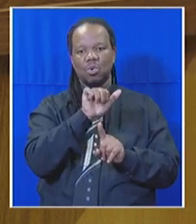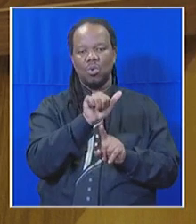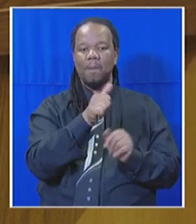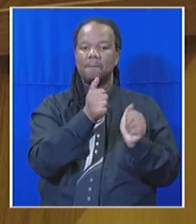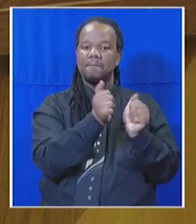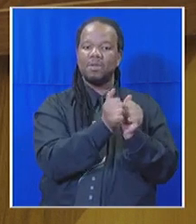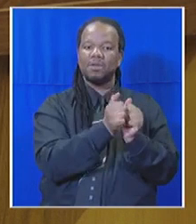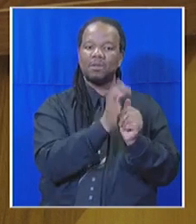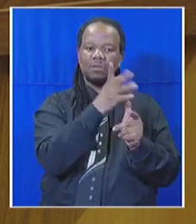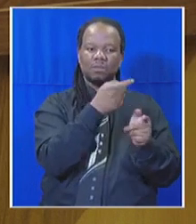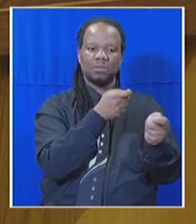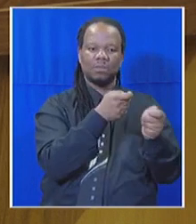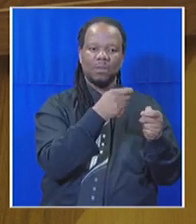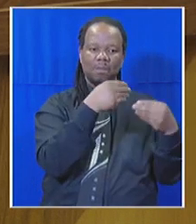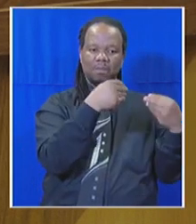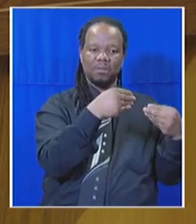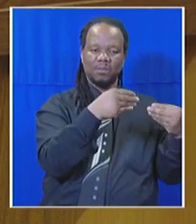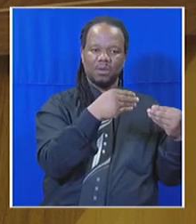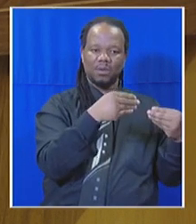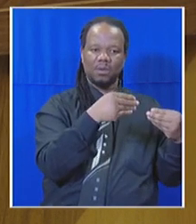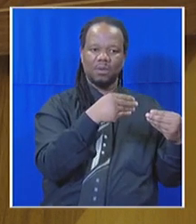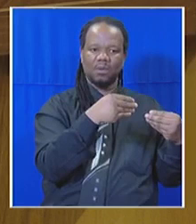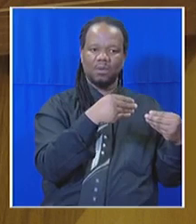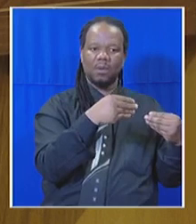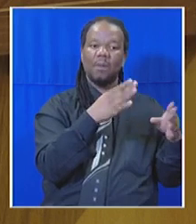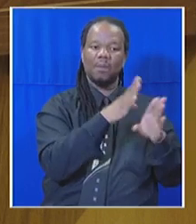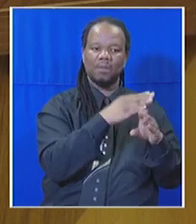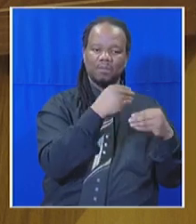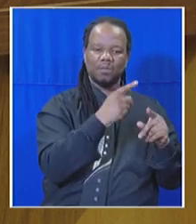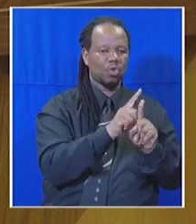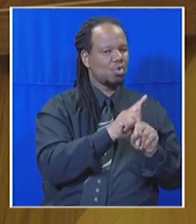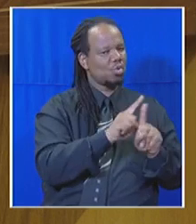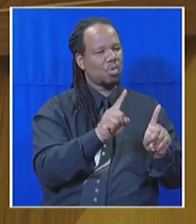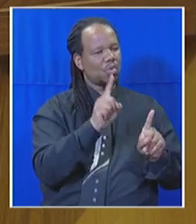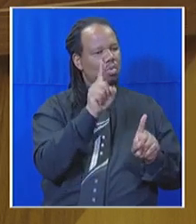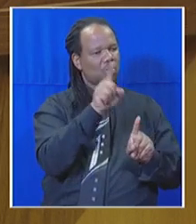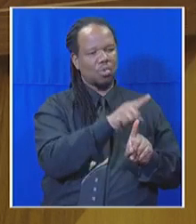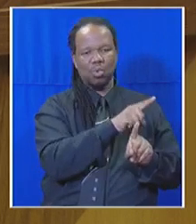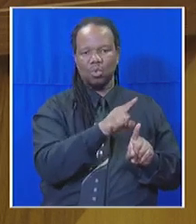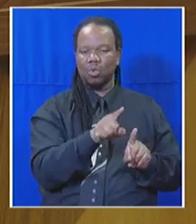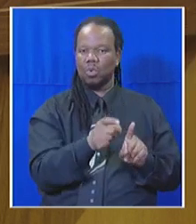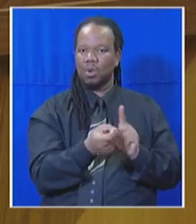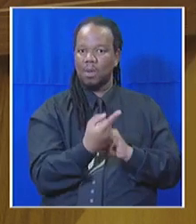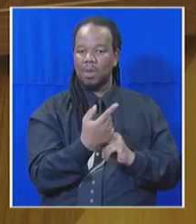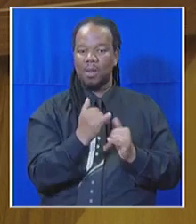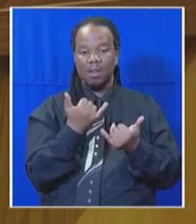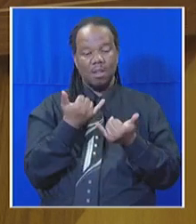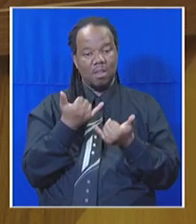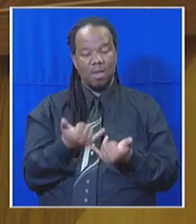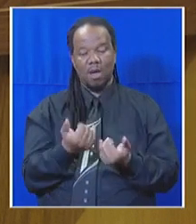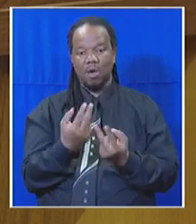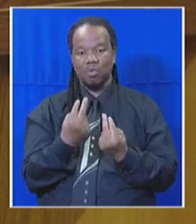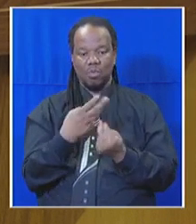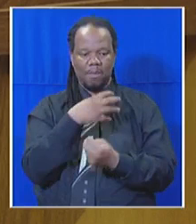mistake, that it should never be repeated, but the current minister again gave back